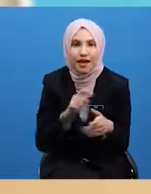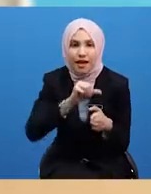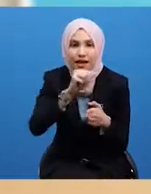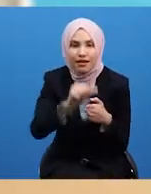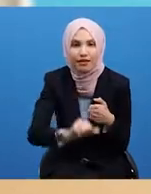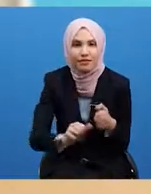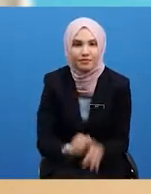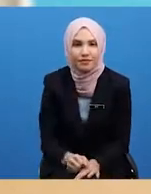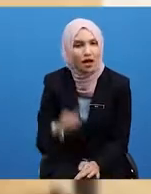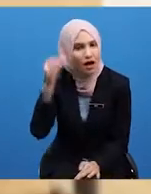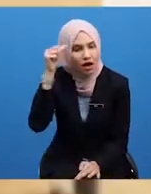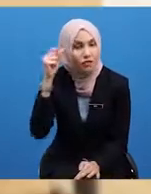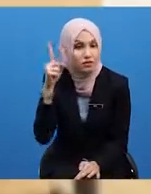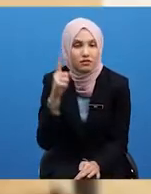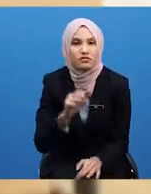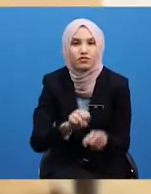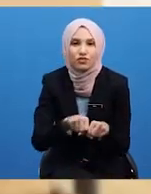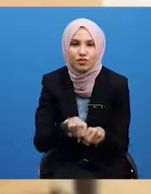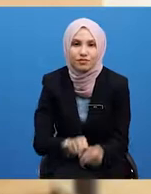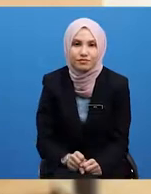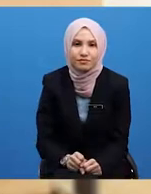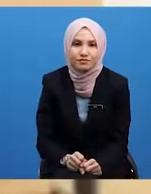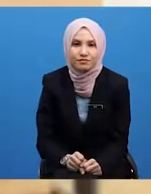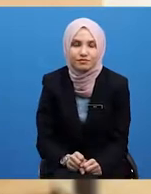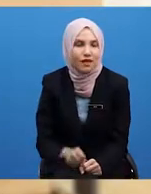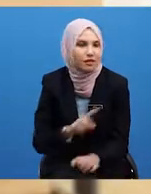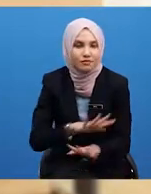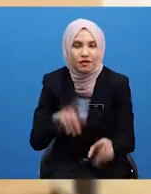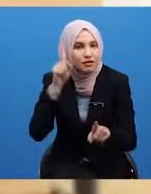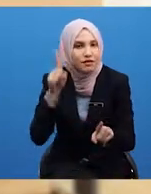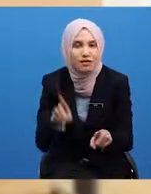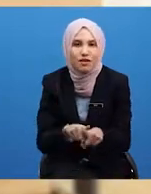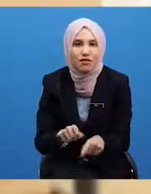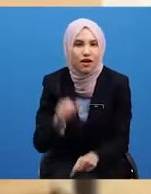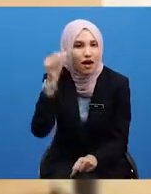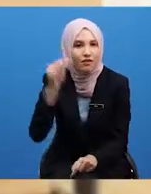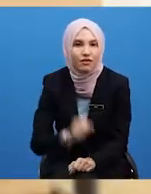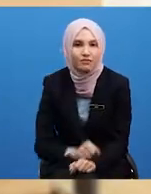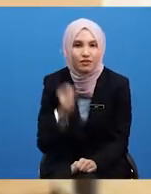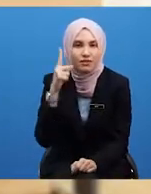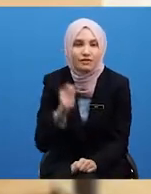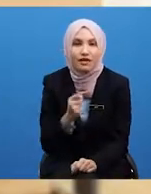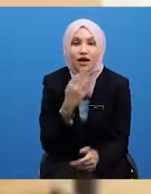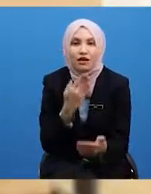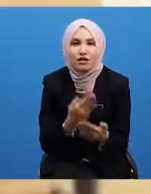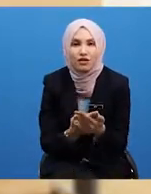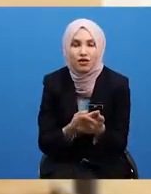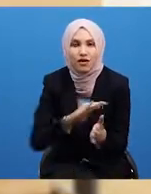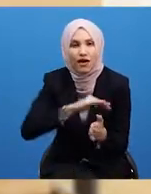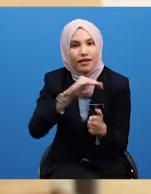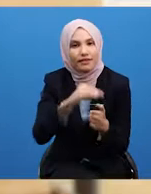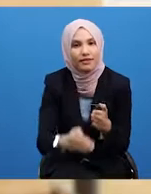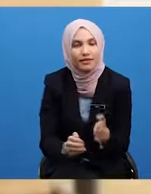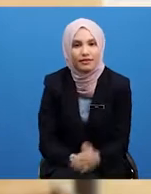so. Adam doesn't quite agree with Afiq. He thinks it has a good ending